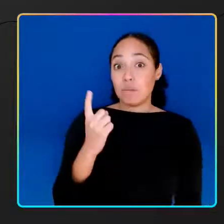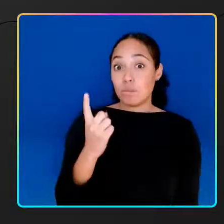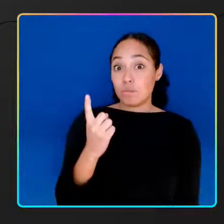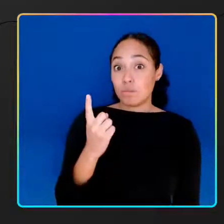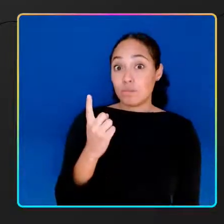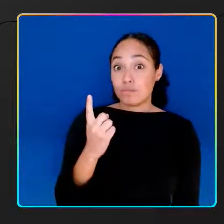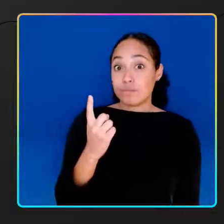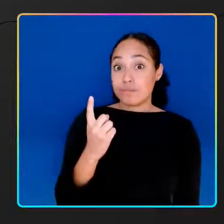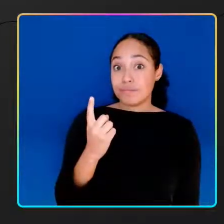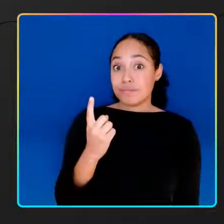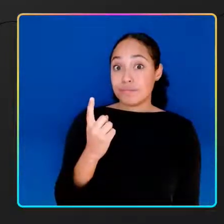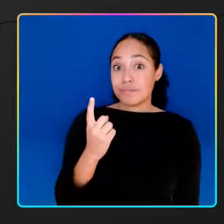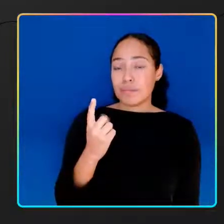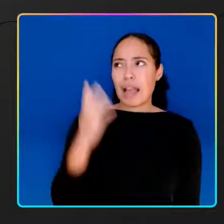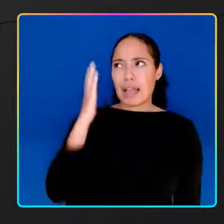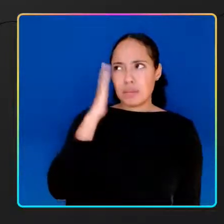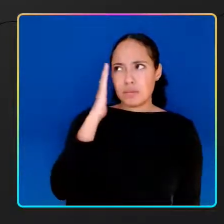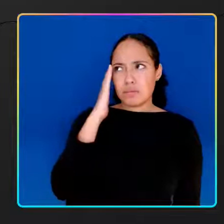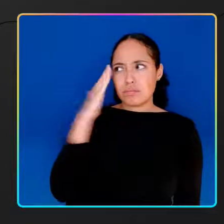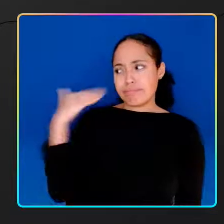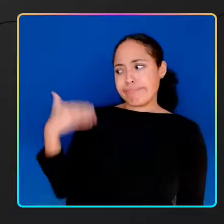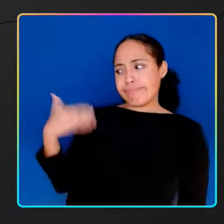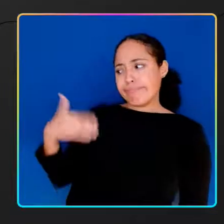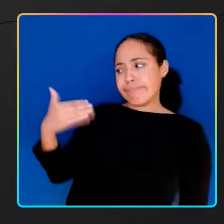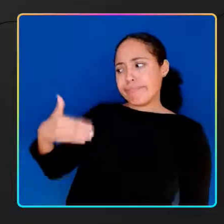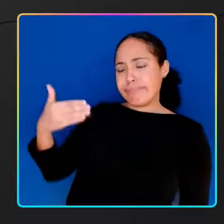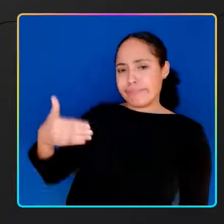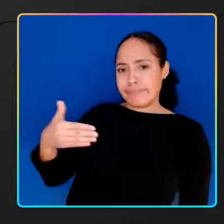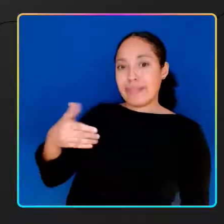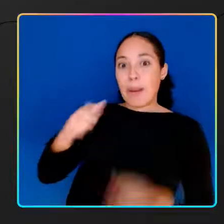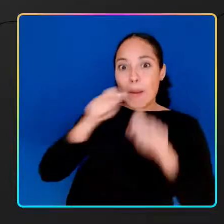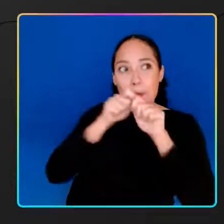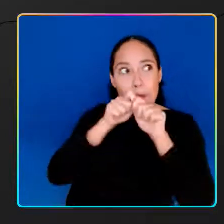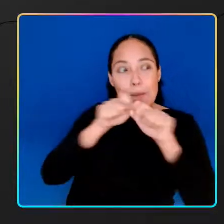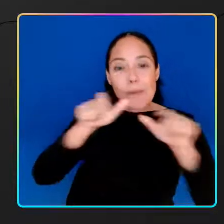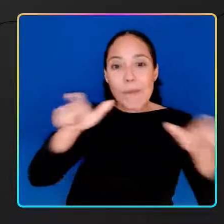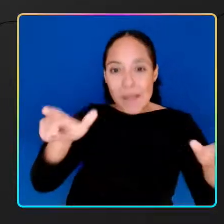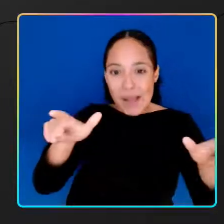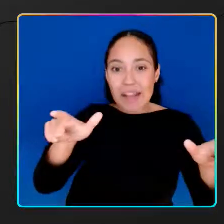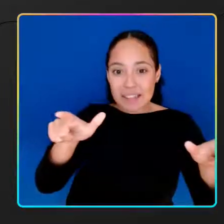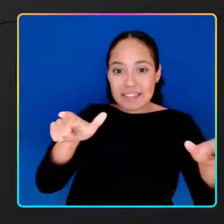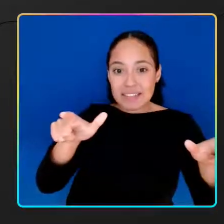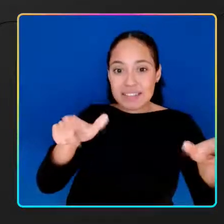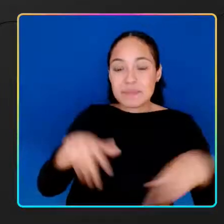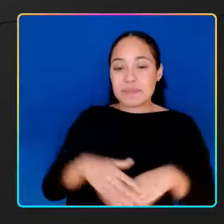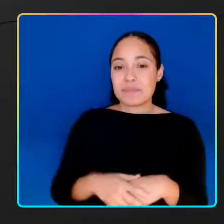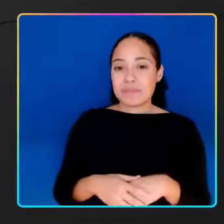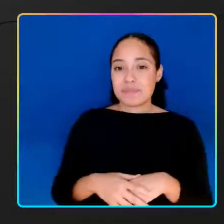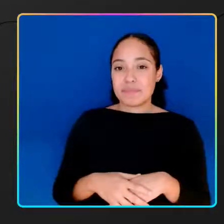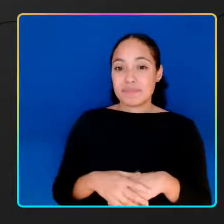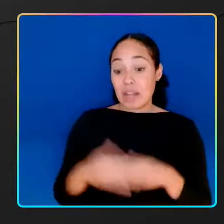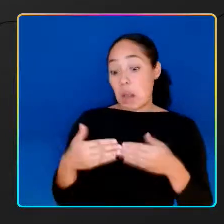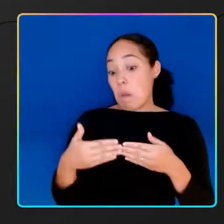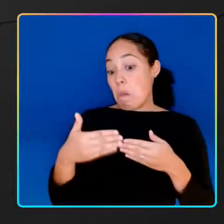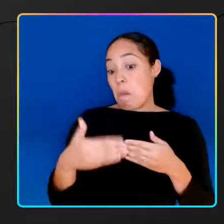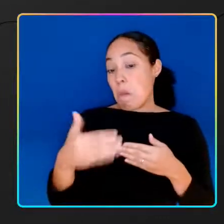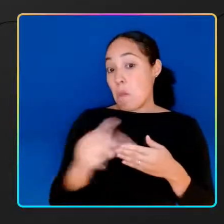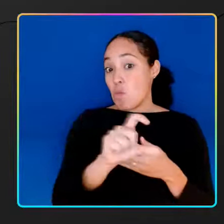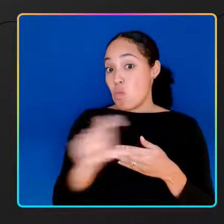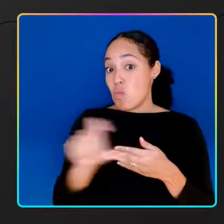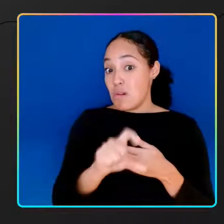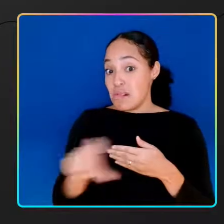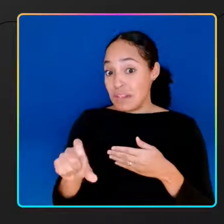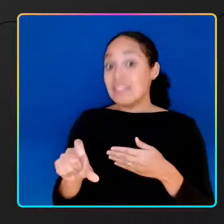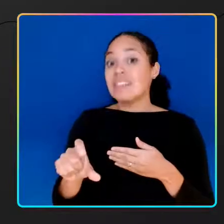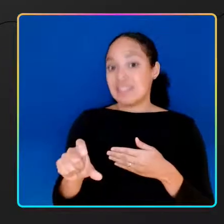do an announcement. I think we spoke very briefly there. Global AI Community has happened in a couple of weeks. If